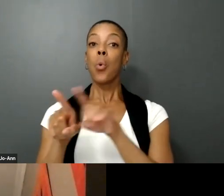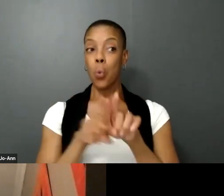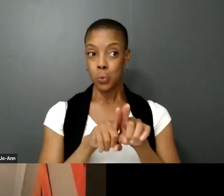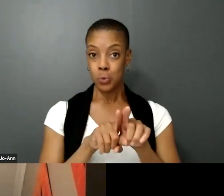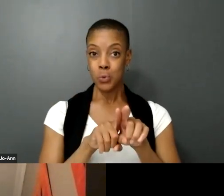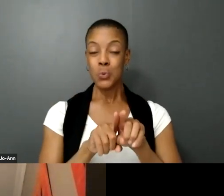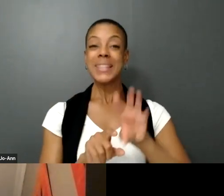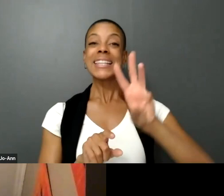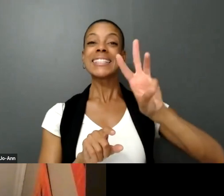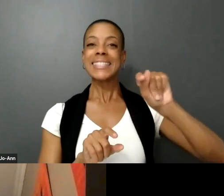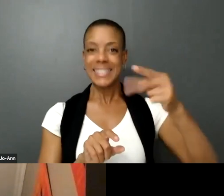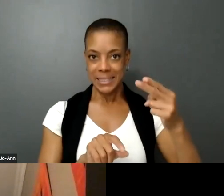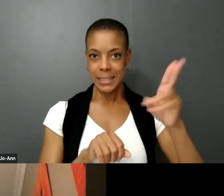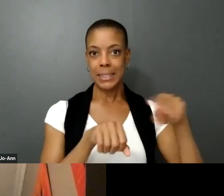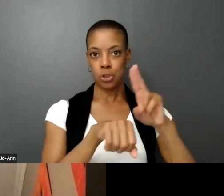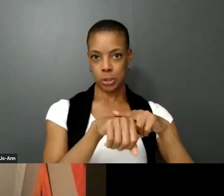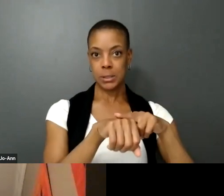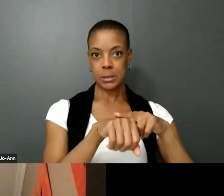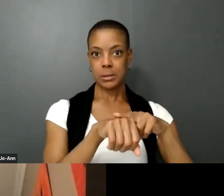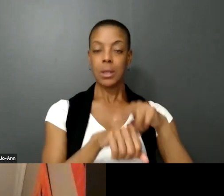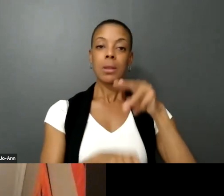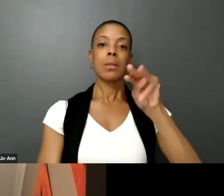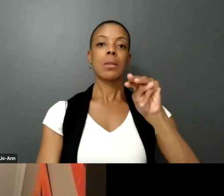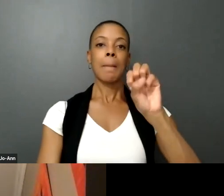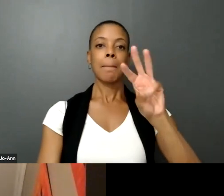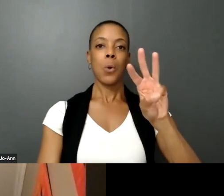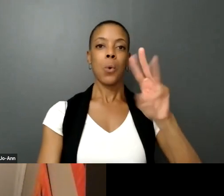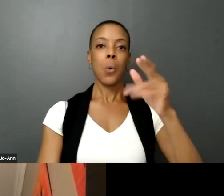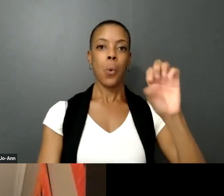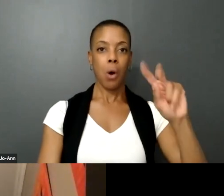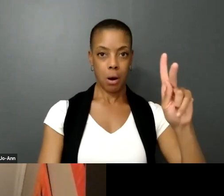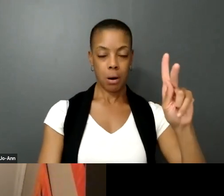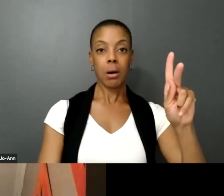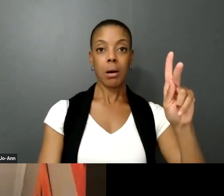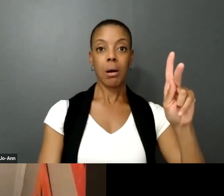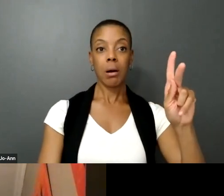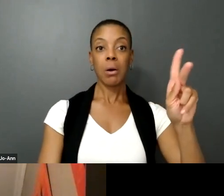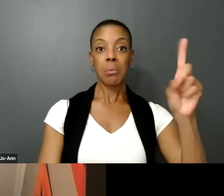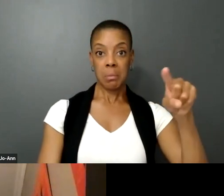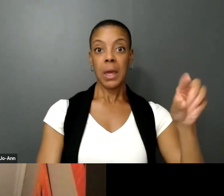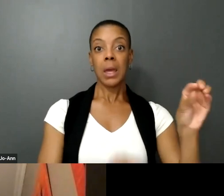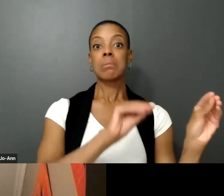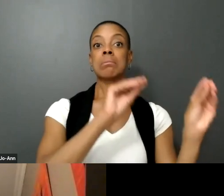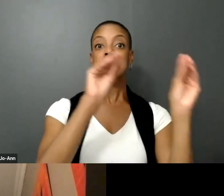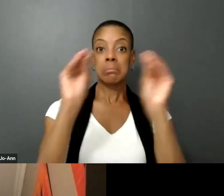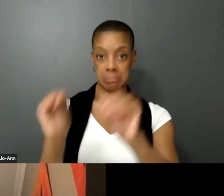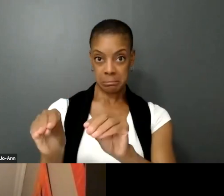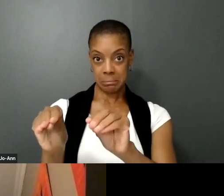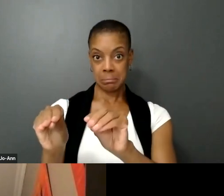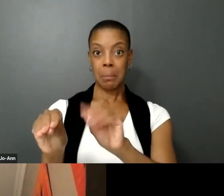Six Nations or the Mohawks. They came into the Bay of